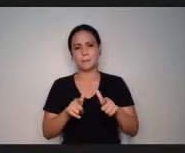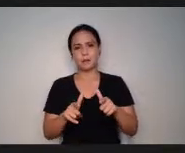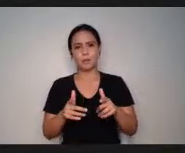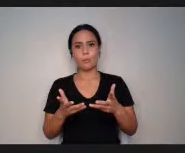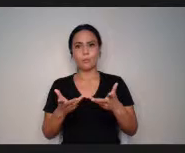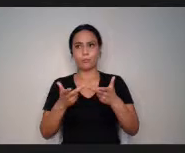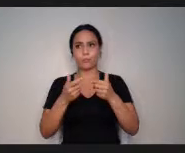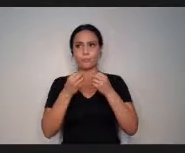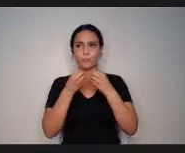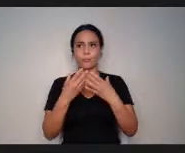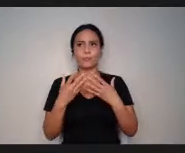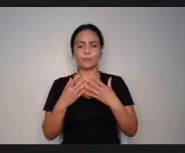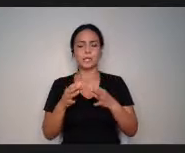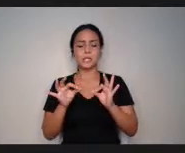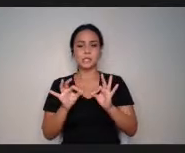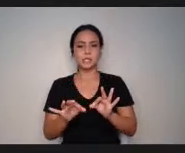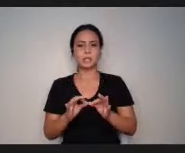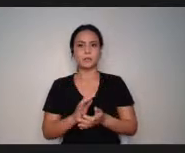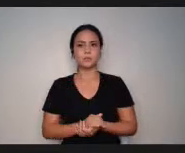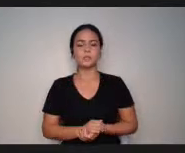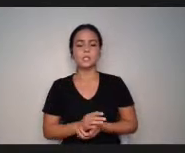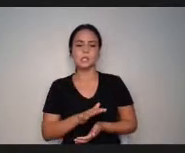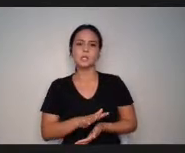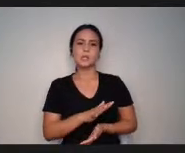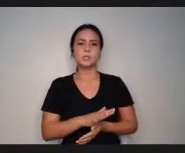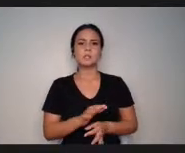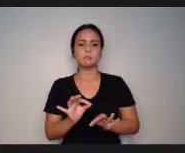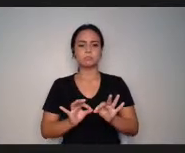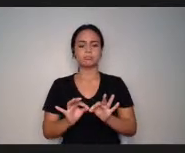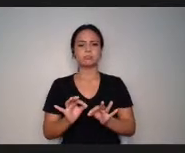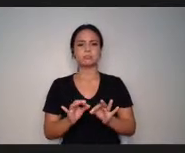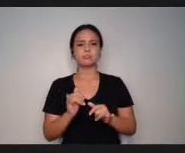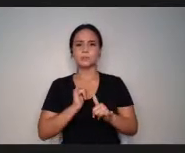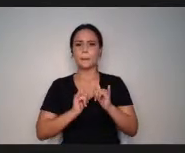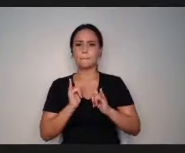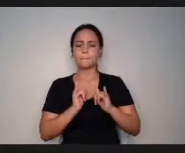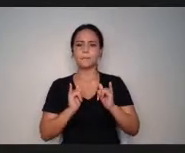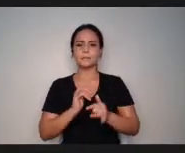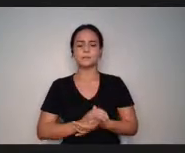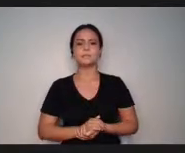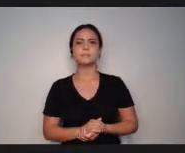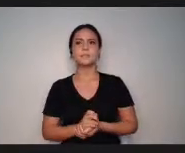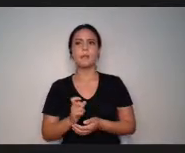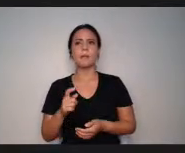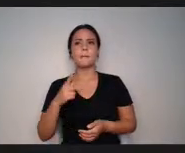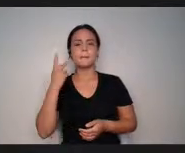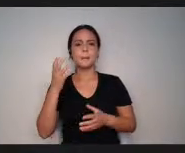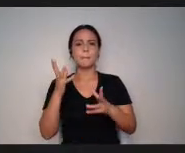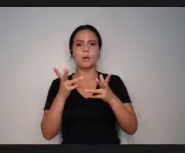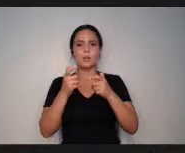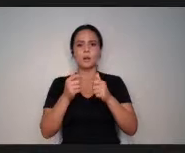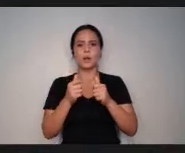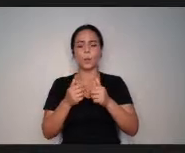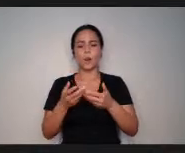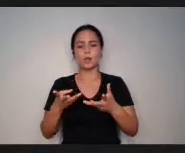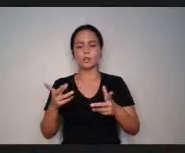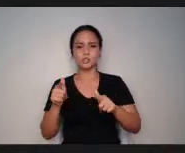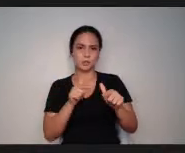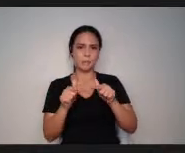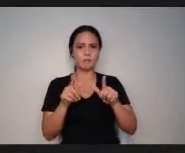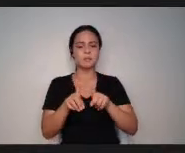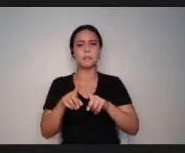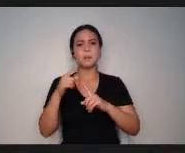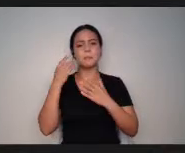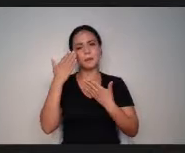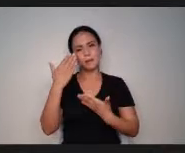in line with our campaign to improve job quality and health. So I thank you for your time and